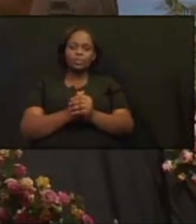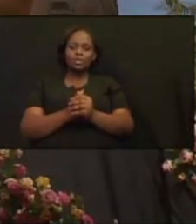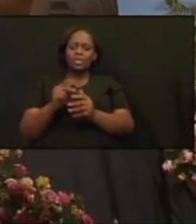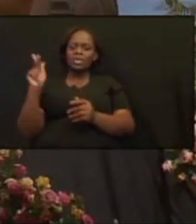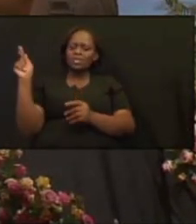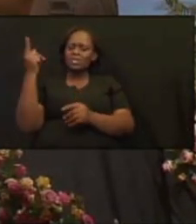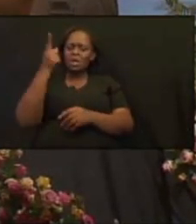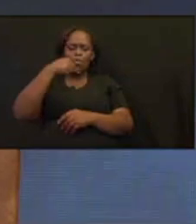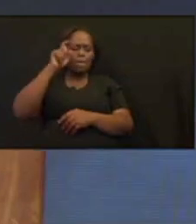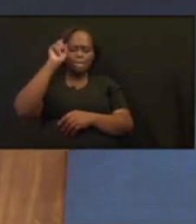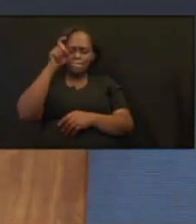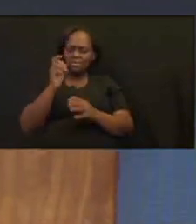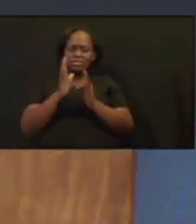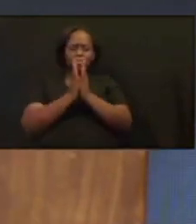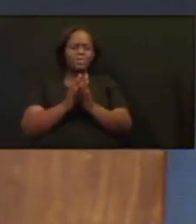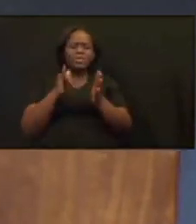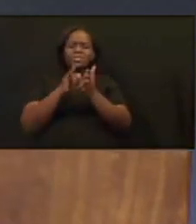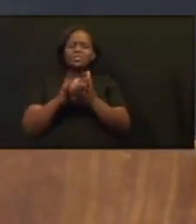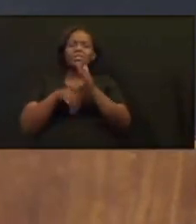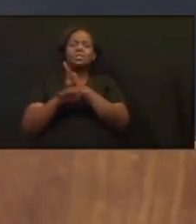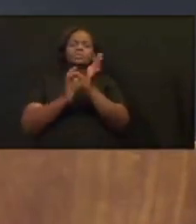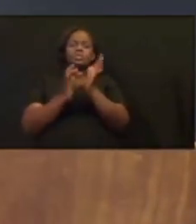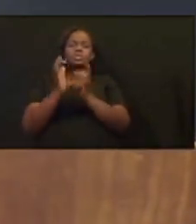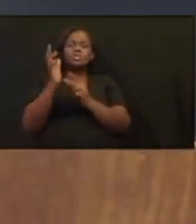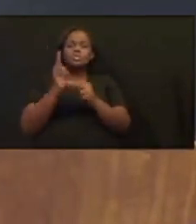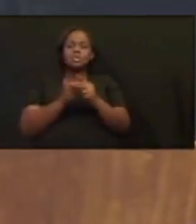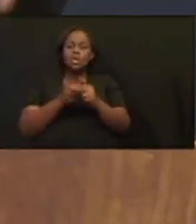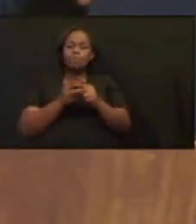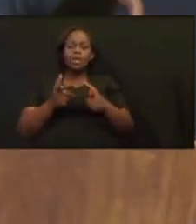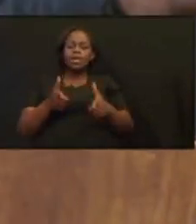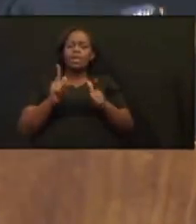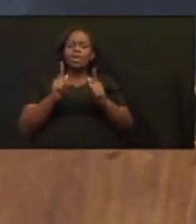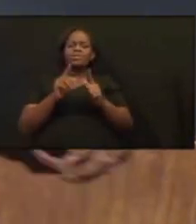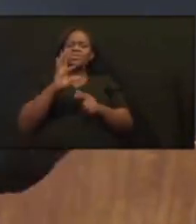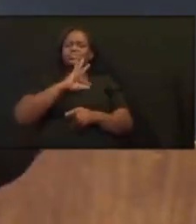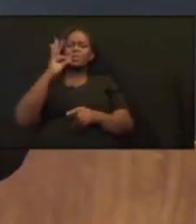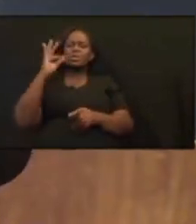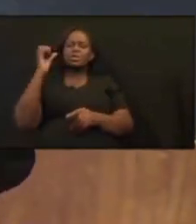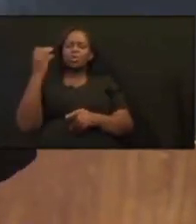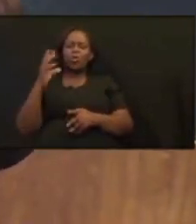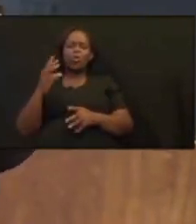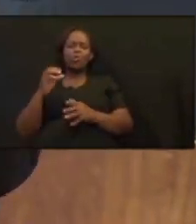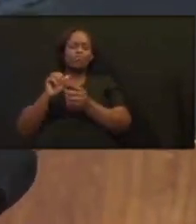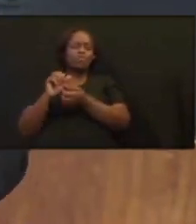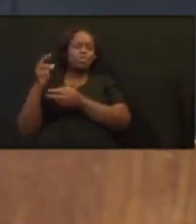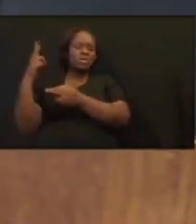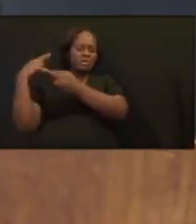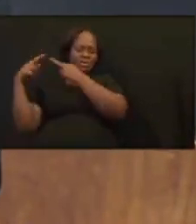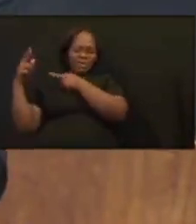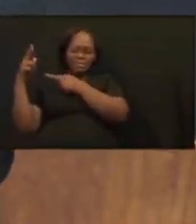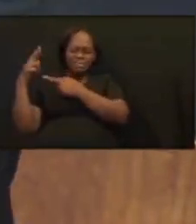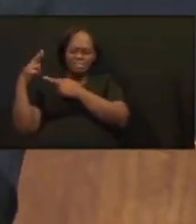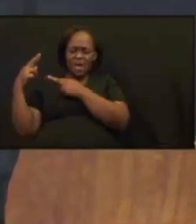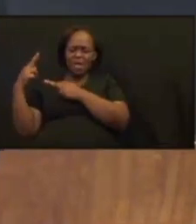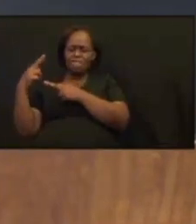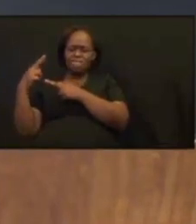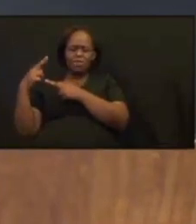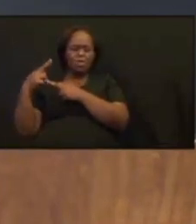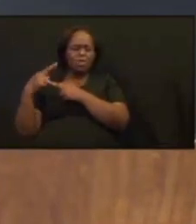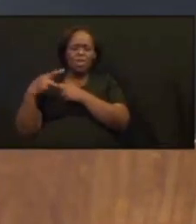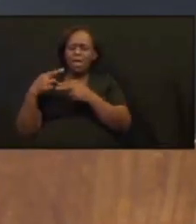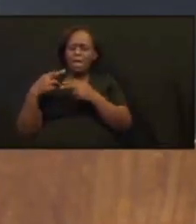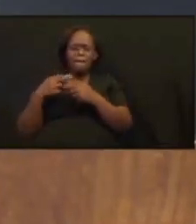must pray that in the name of Jesus Christ, let the spirit of revival translate to massive salvation of